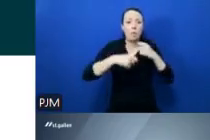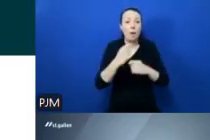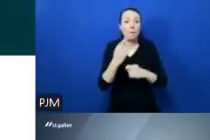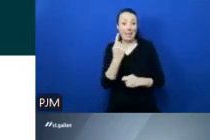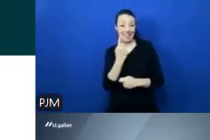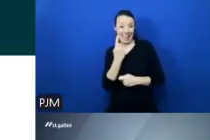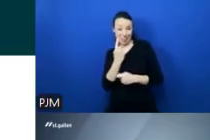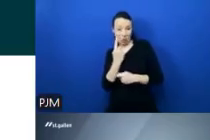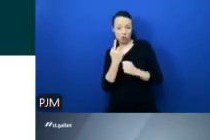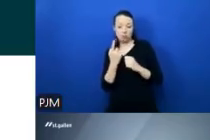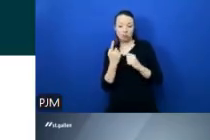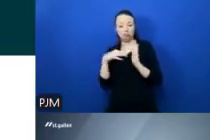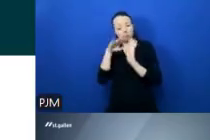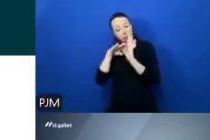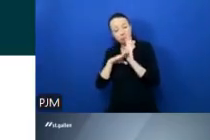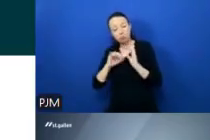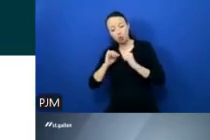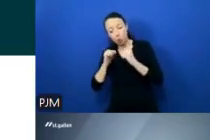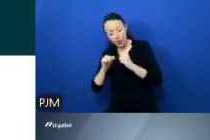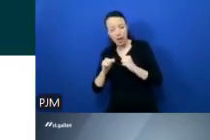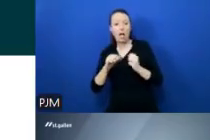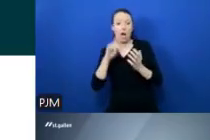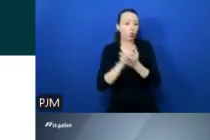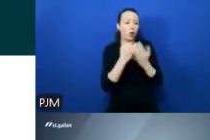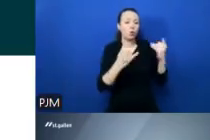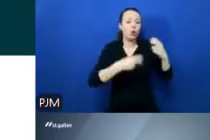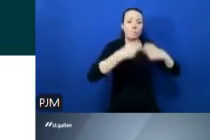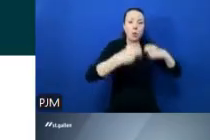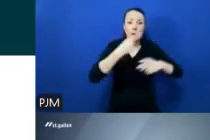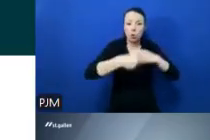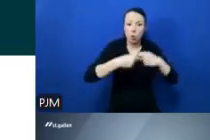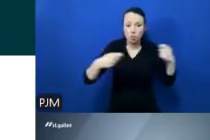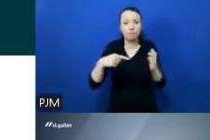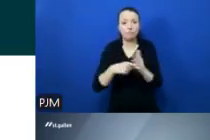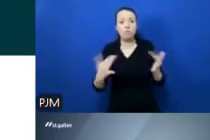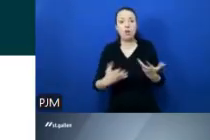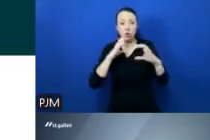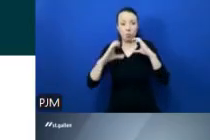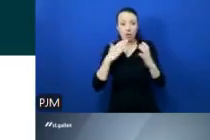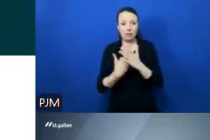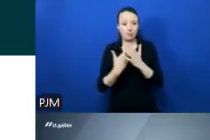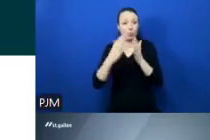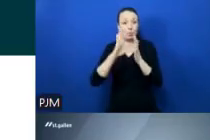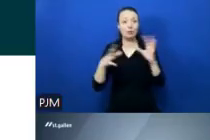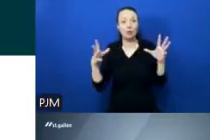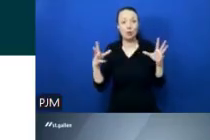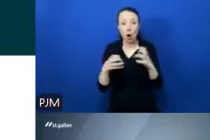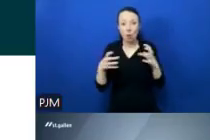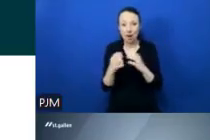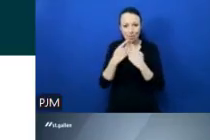It is enough to apply one solution, but it's also easy to communicate because the image of the city as the sponge